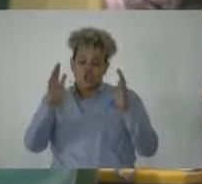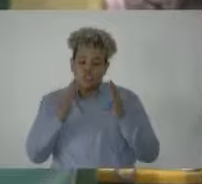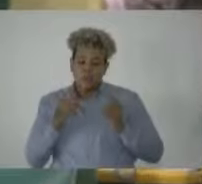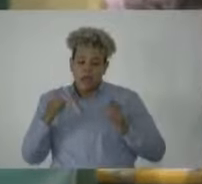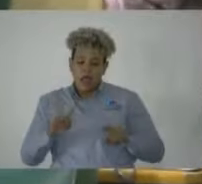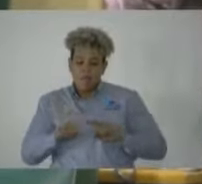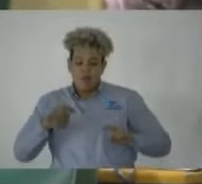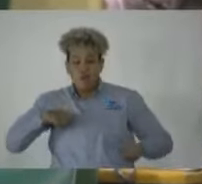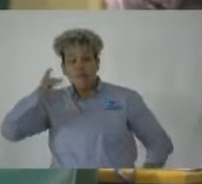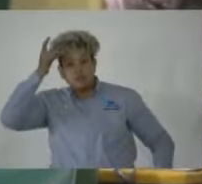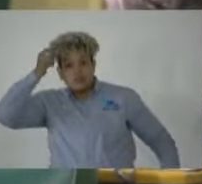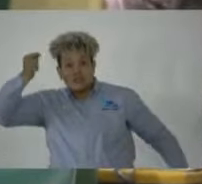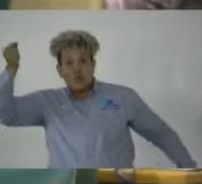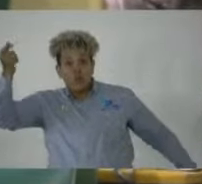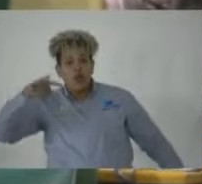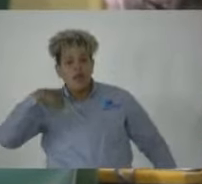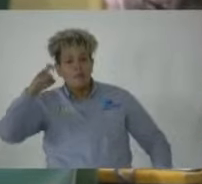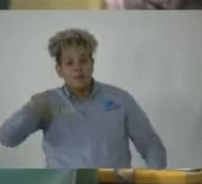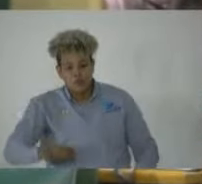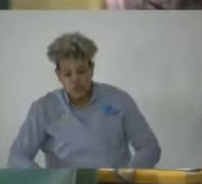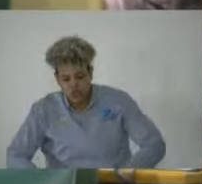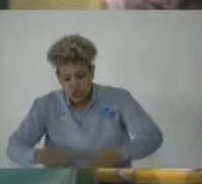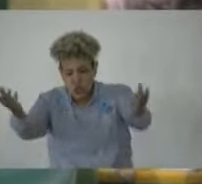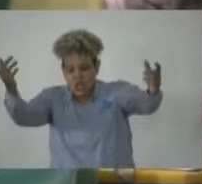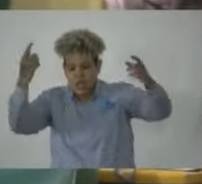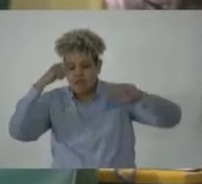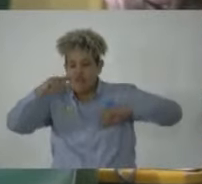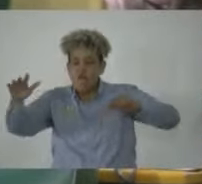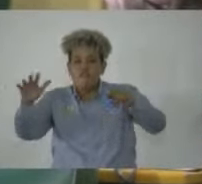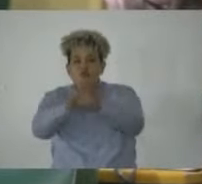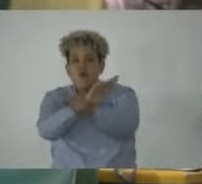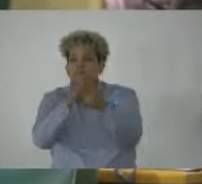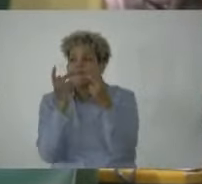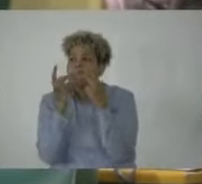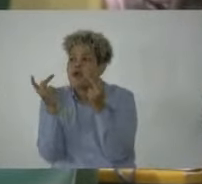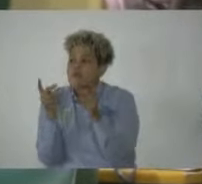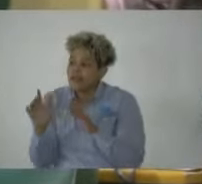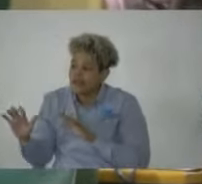must bear in mind, and I will circulate for full public